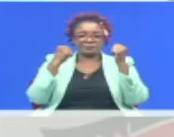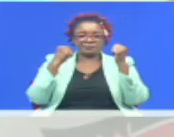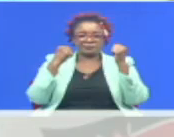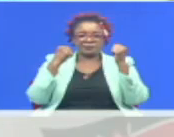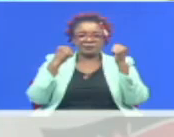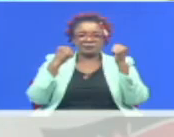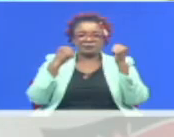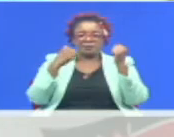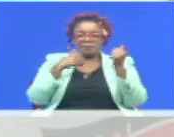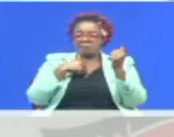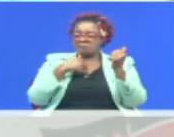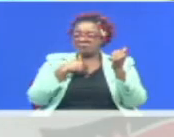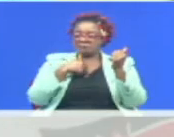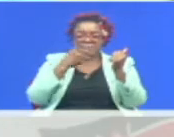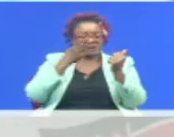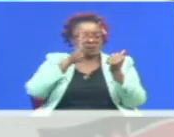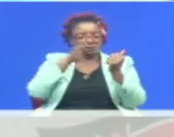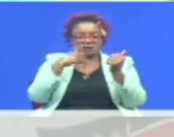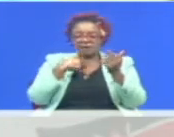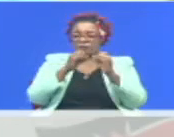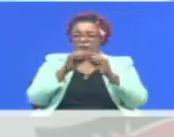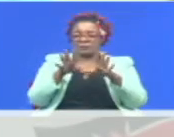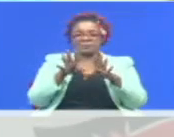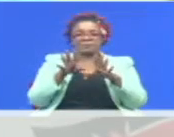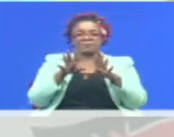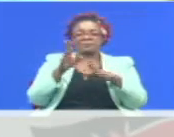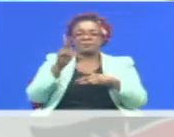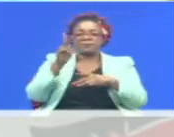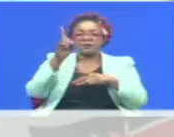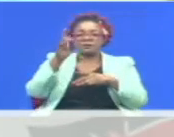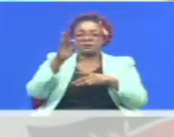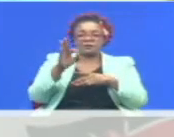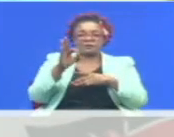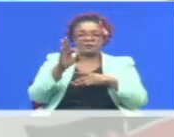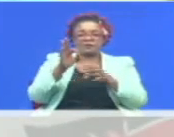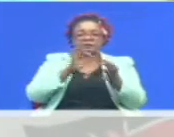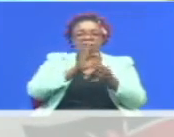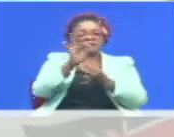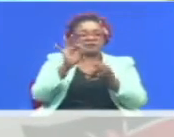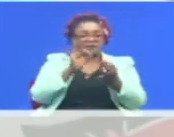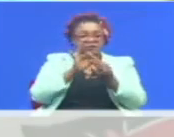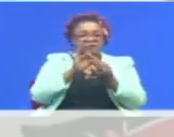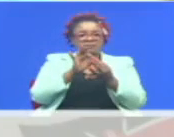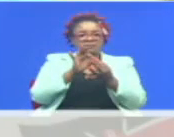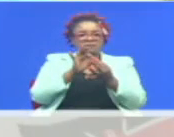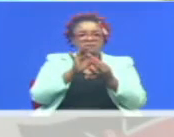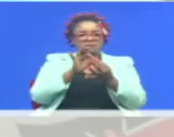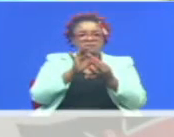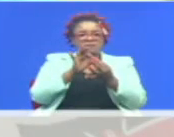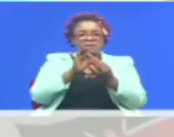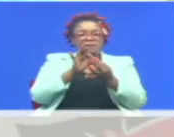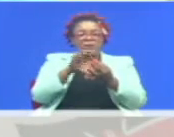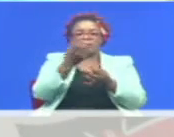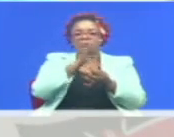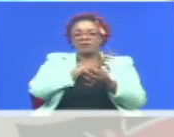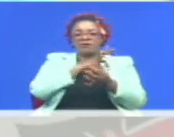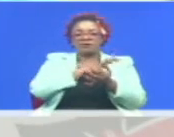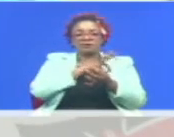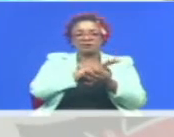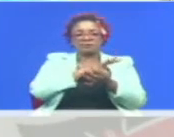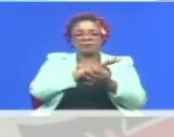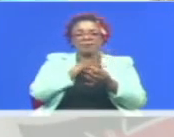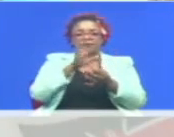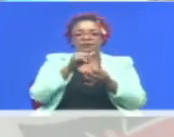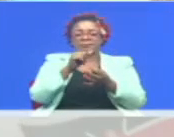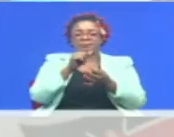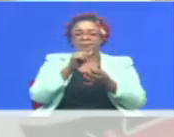I have no doubt that KDF in particular will greatly benefit from the